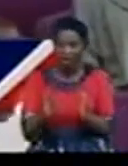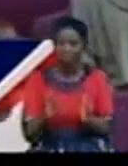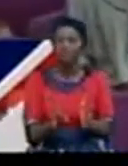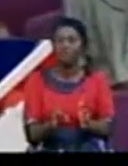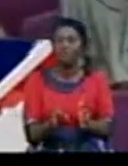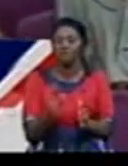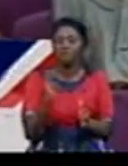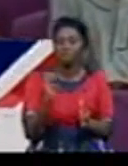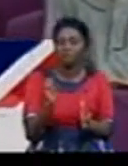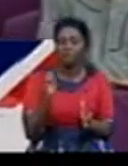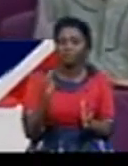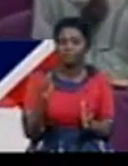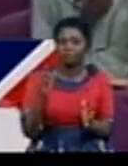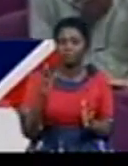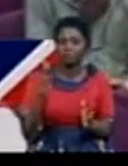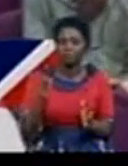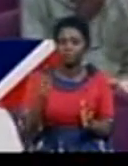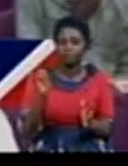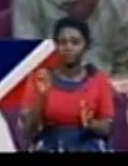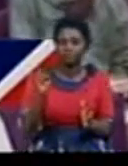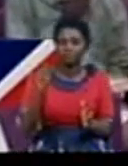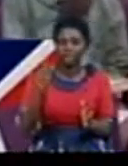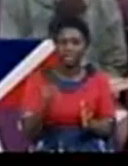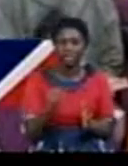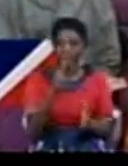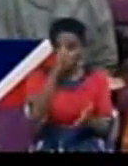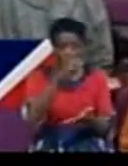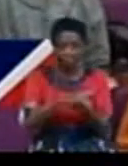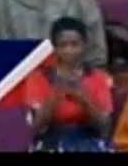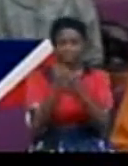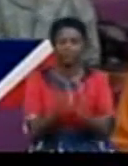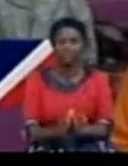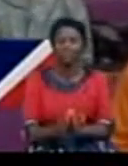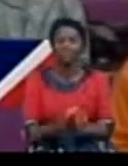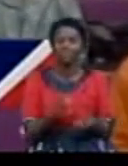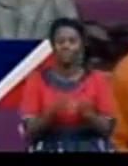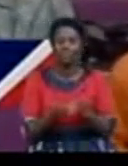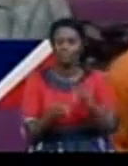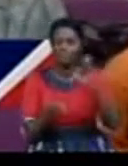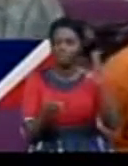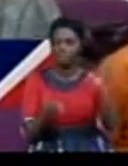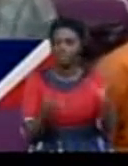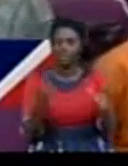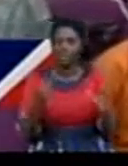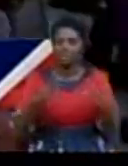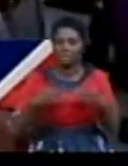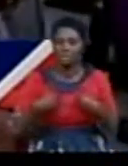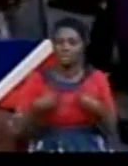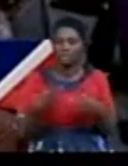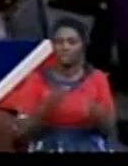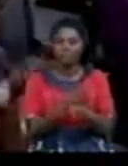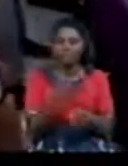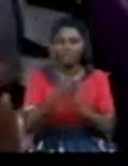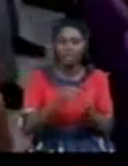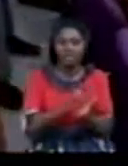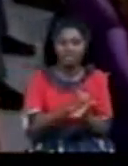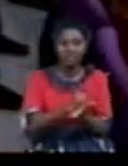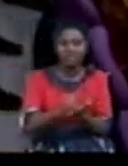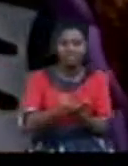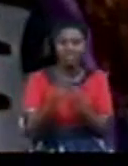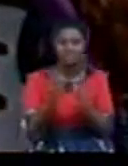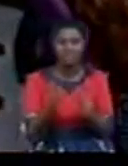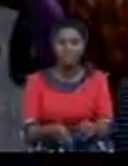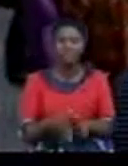the possession of the entirely sanctified. Let's look at number one, the provision